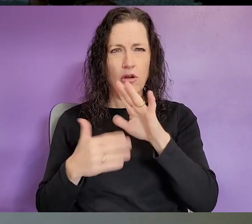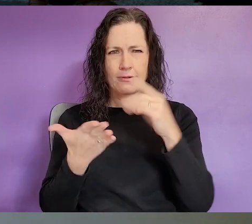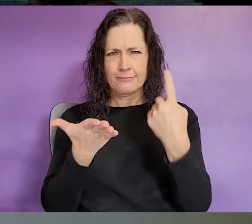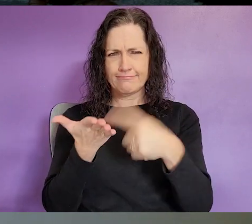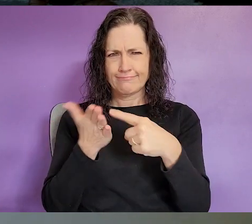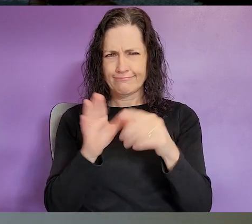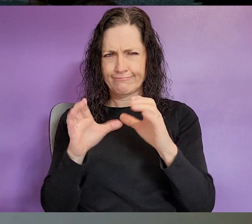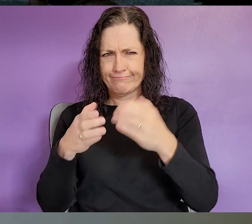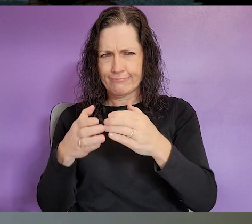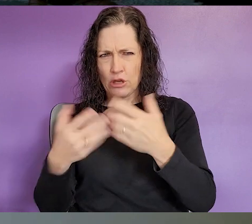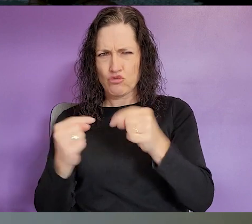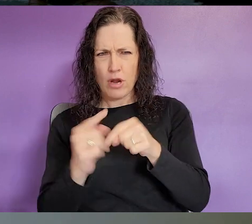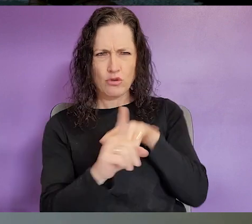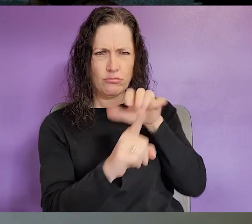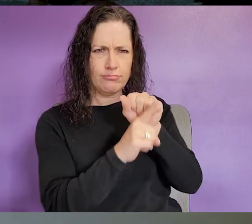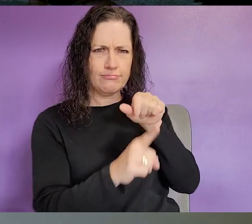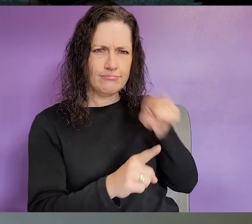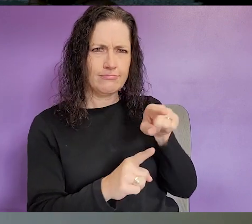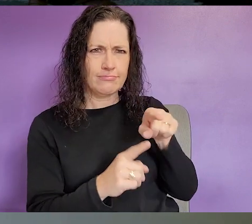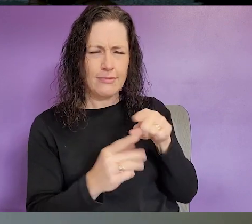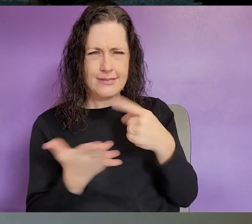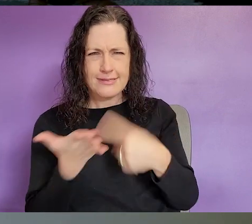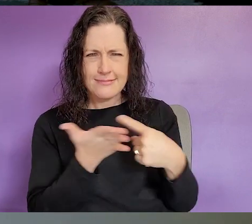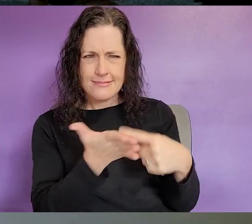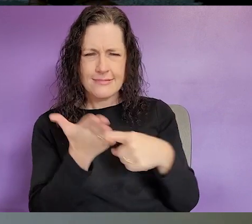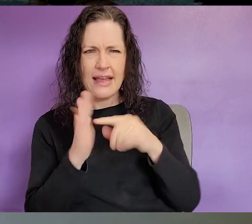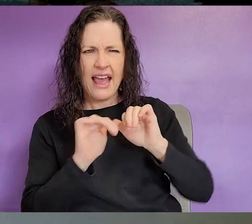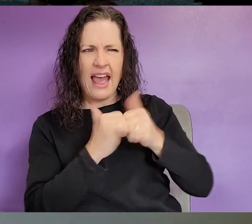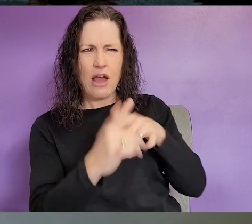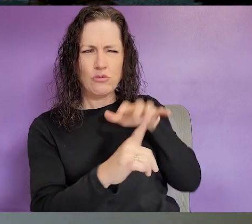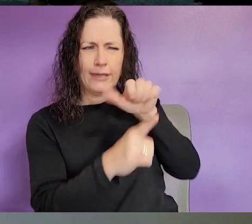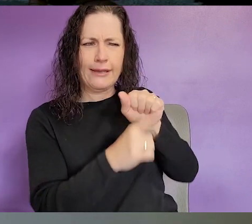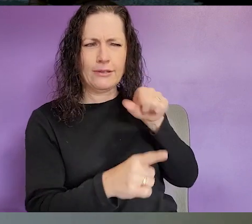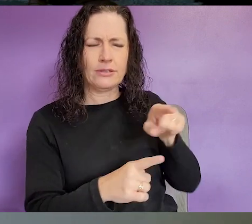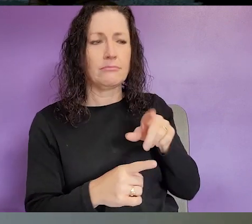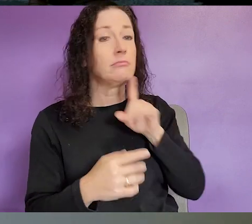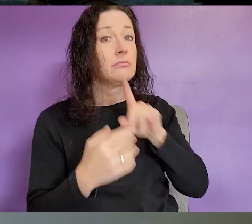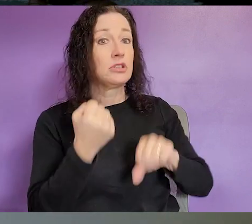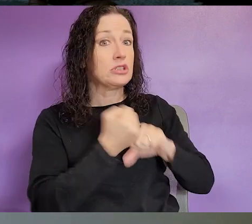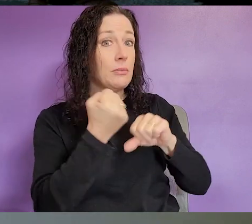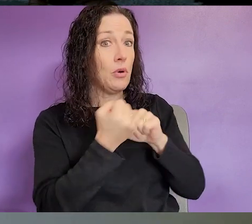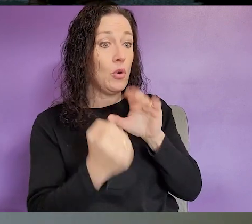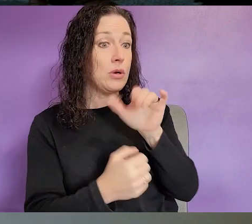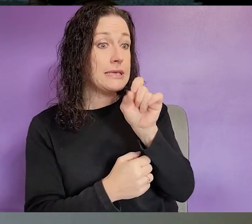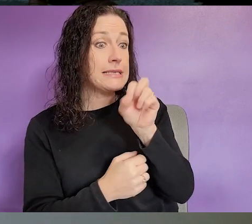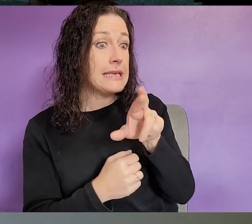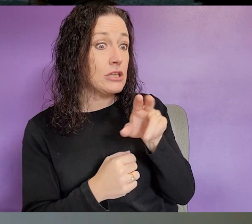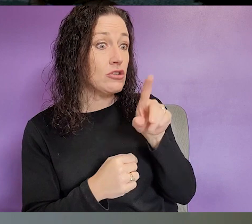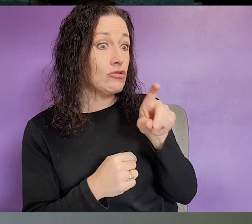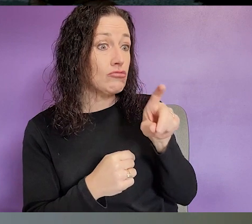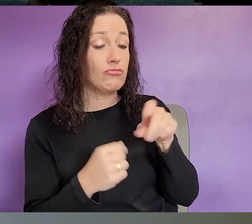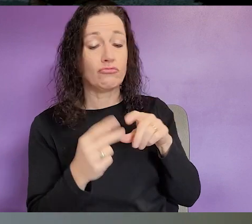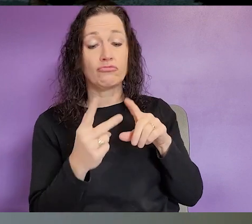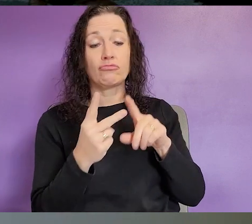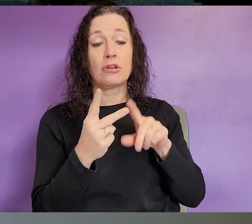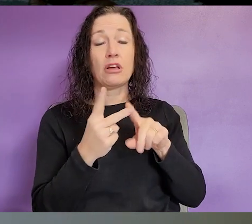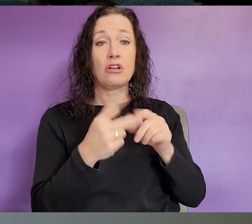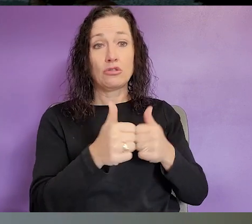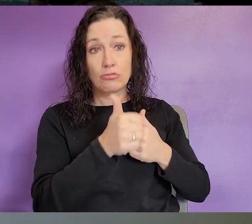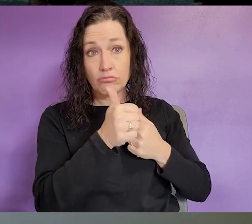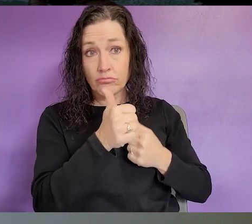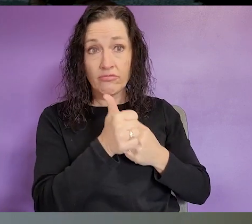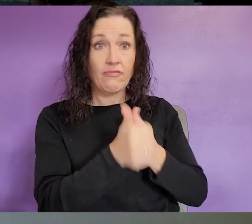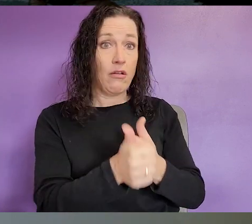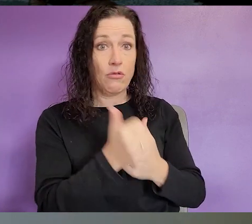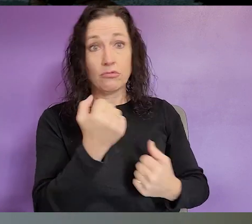plotting to trick him. Is he for Caesar or not? Is he for